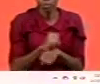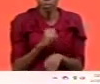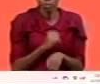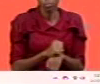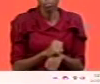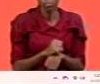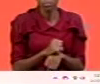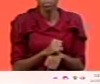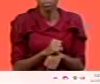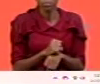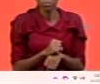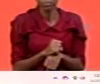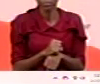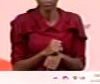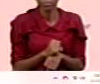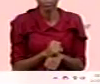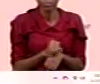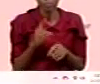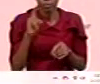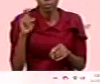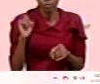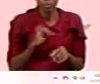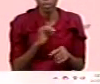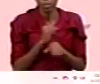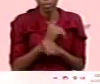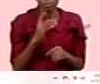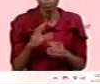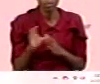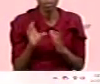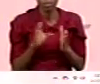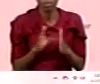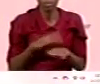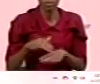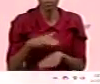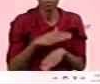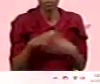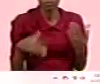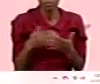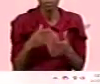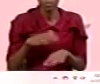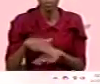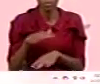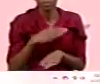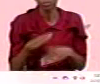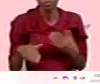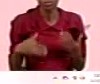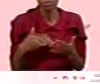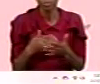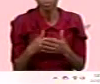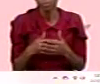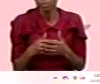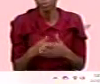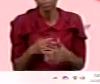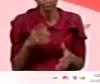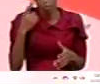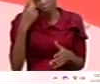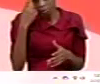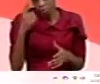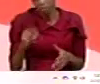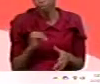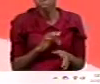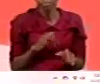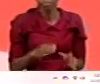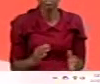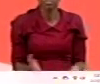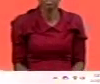gold. Therefore, I esteem thy precept concerning all things to be right, and I hate every false way. Thy testimonies are wonderful,